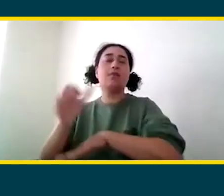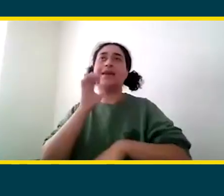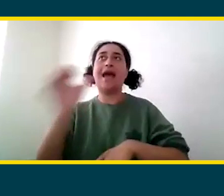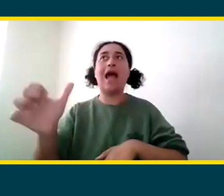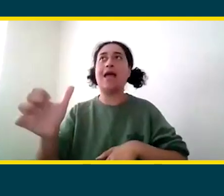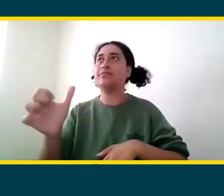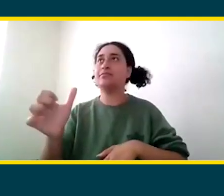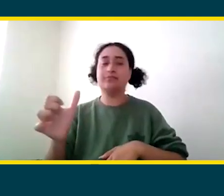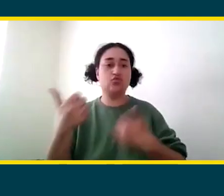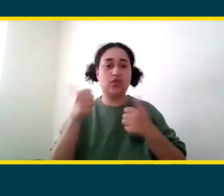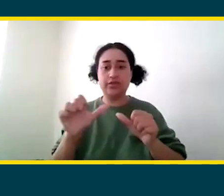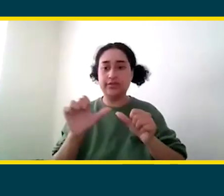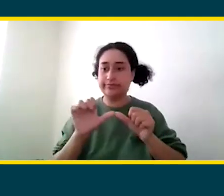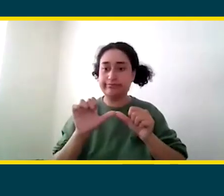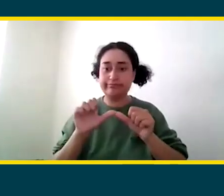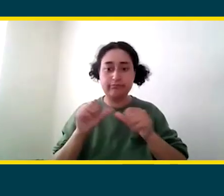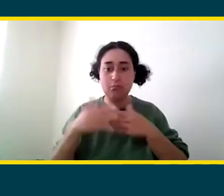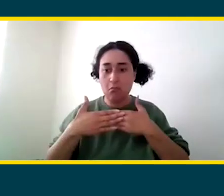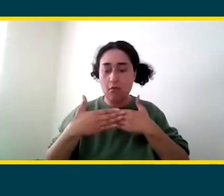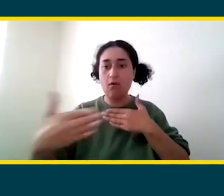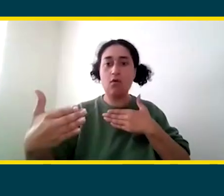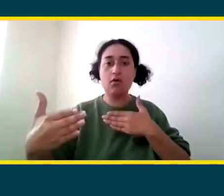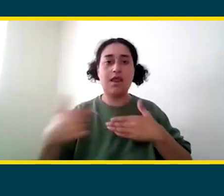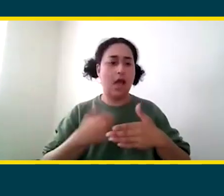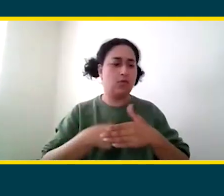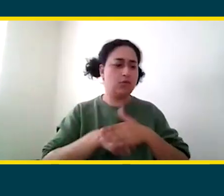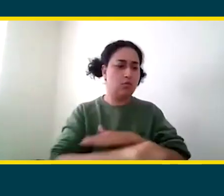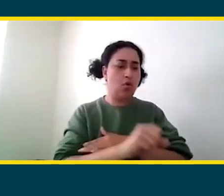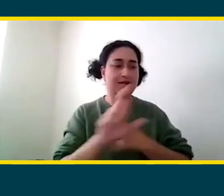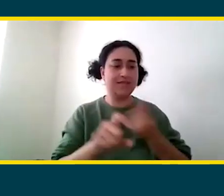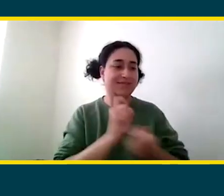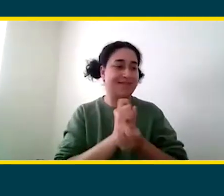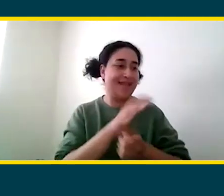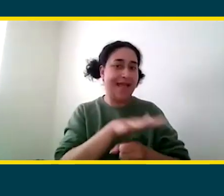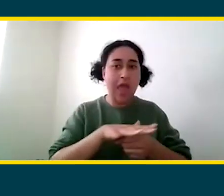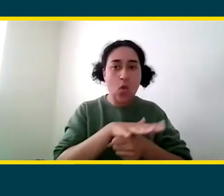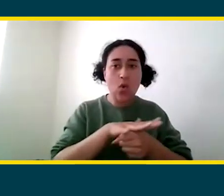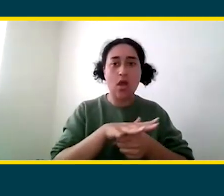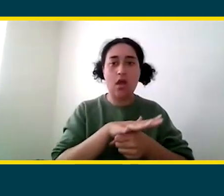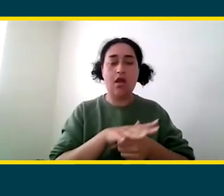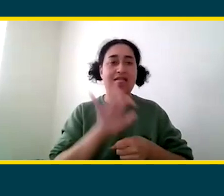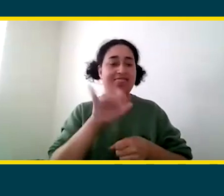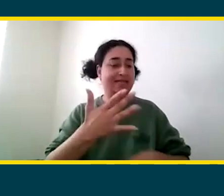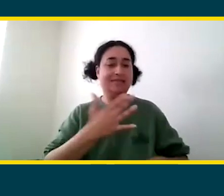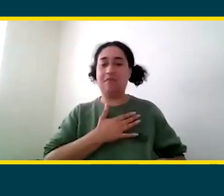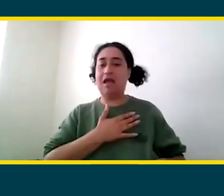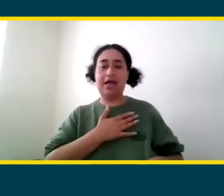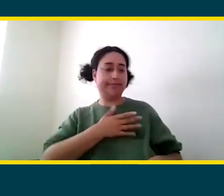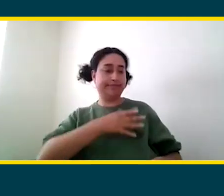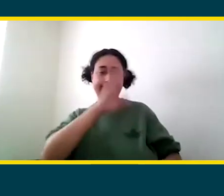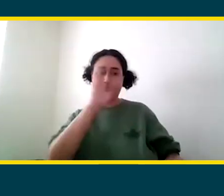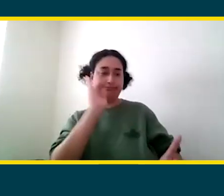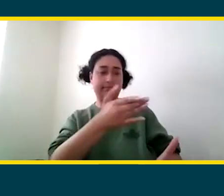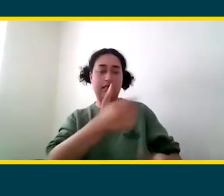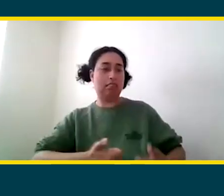moving forward, right? I was born in a certain area and that's my lot in life and blah, blah, blah.